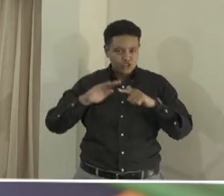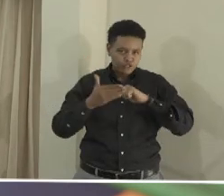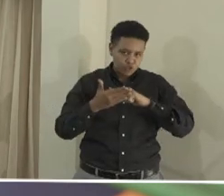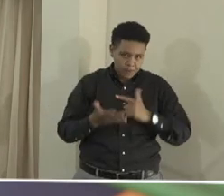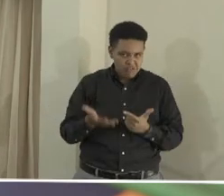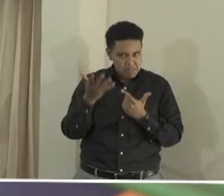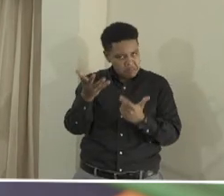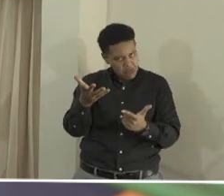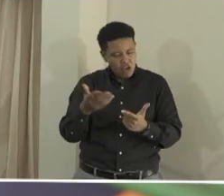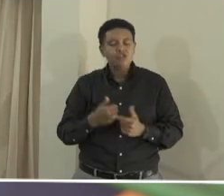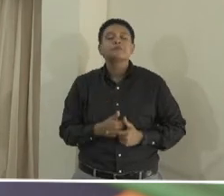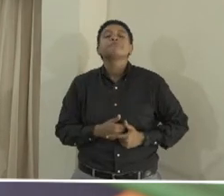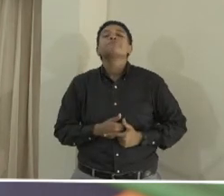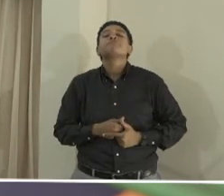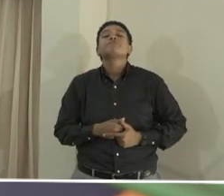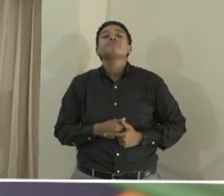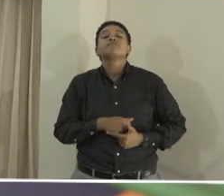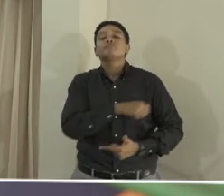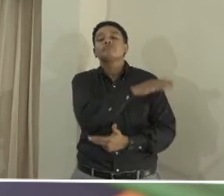of Jamaica.